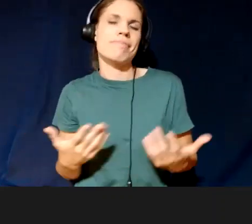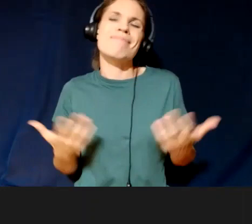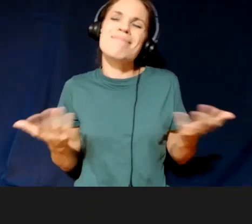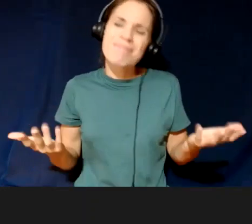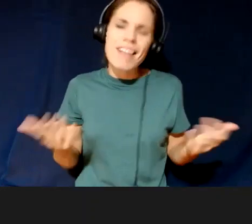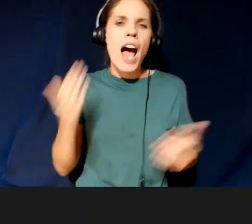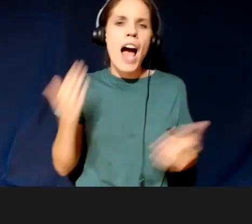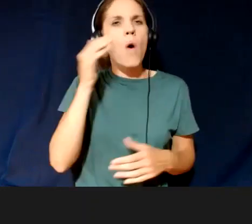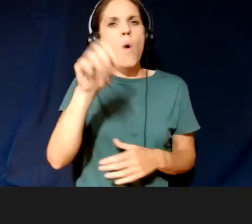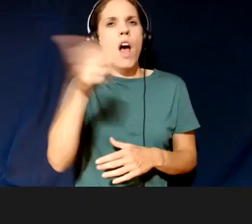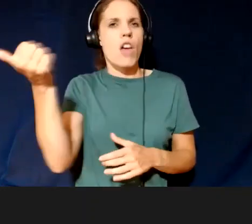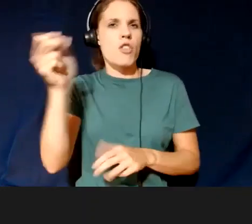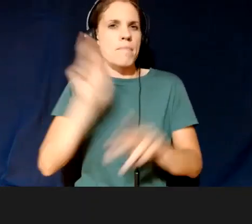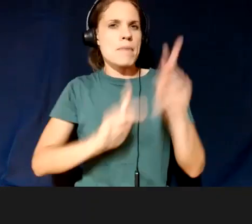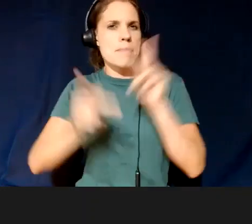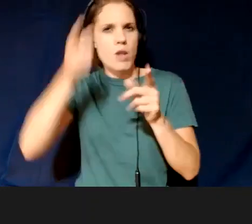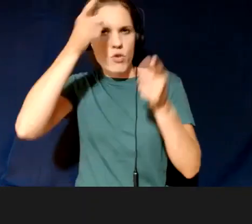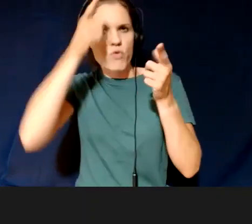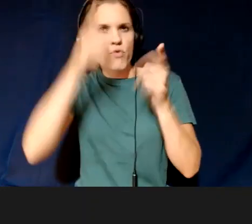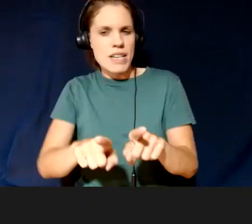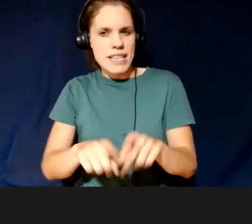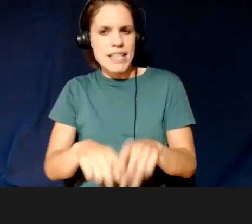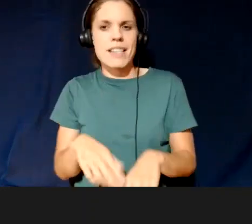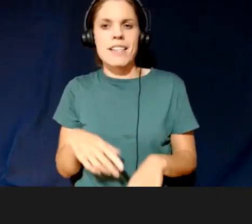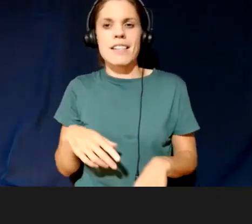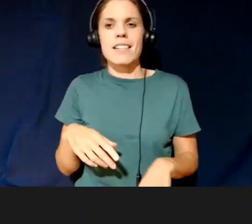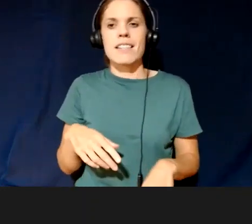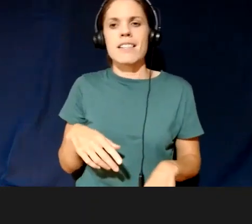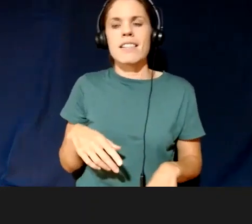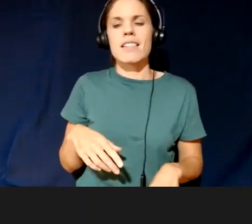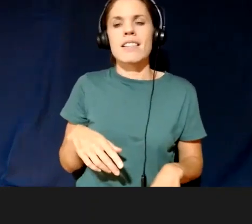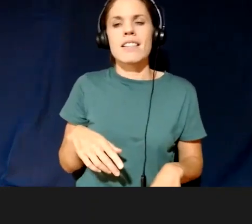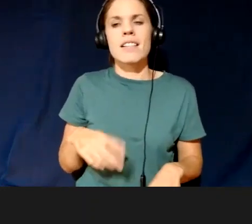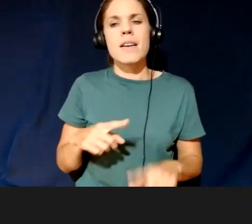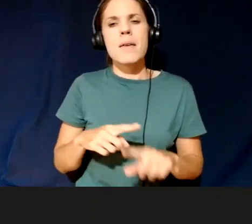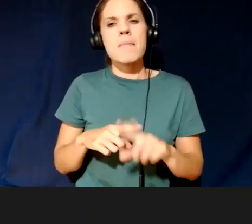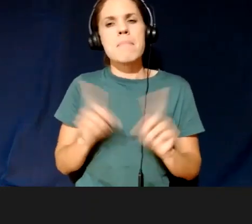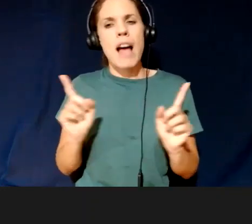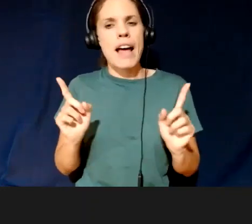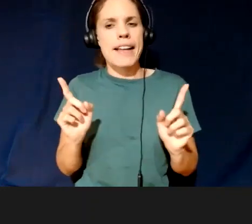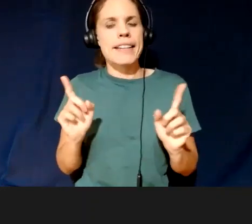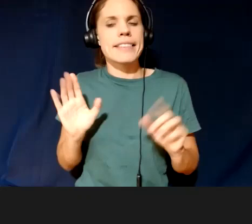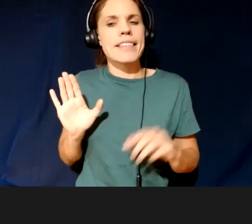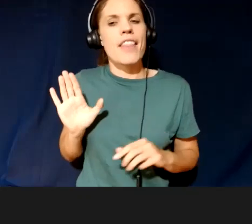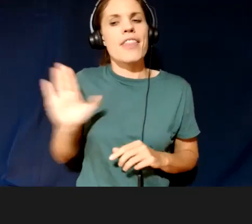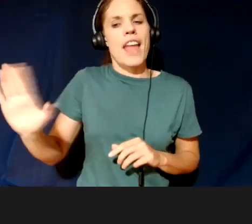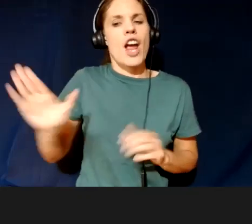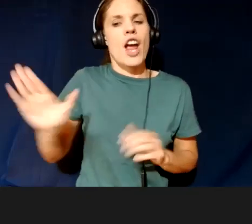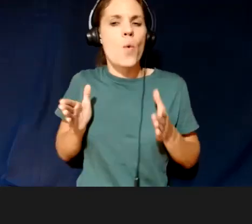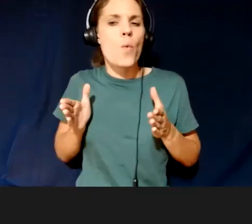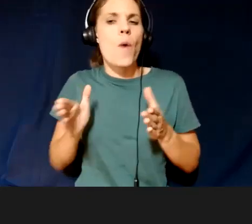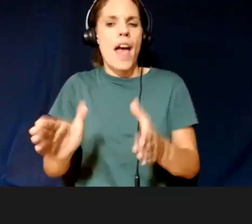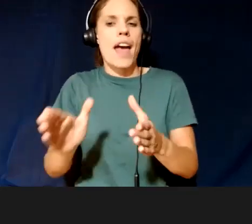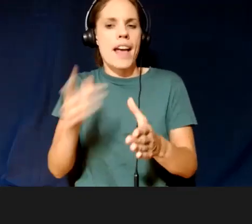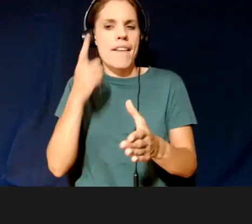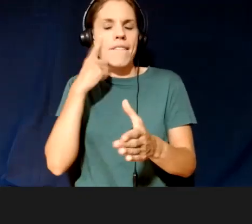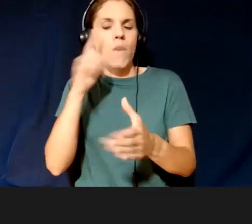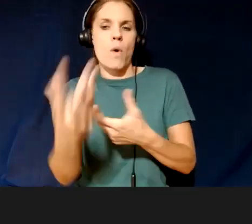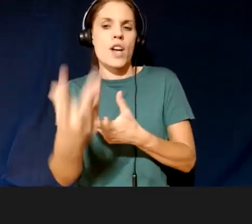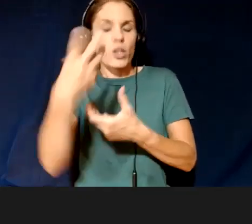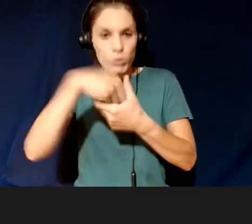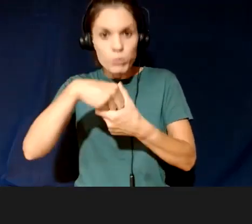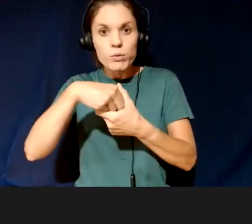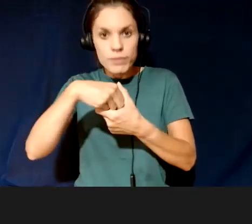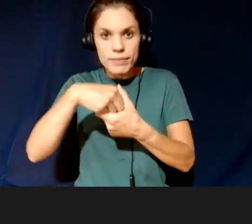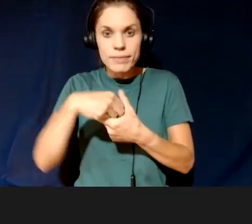lot. Oh, definitely. Mycorrhizae and such, but is there a way to include that in some of